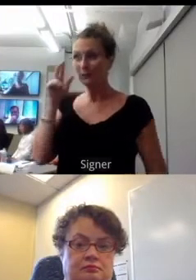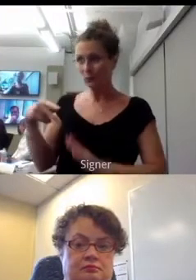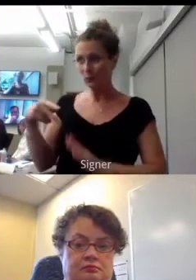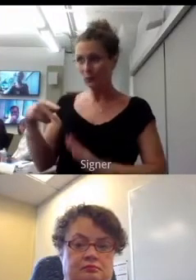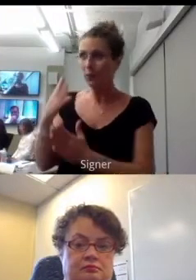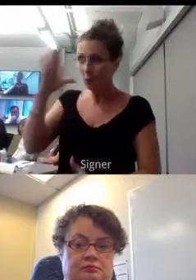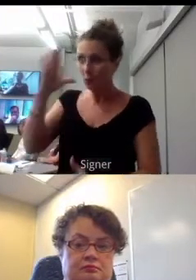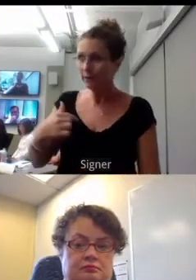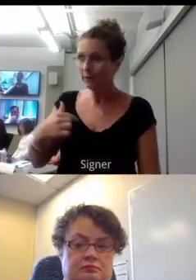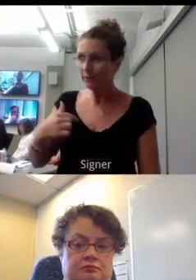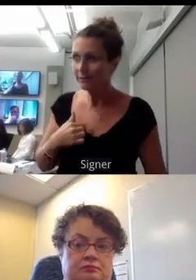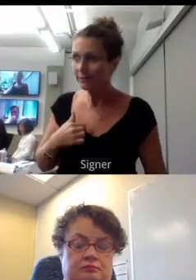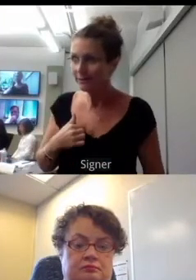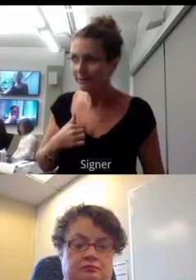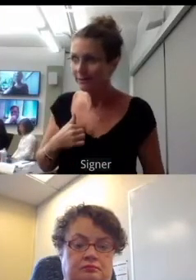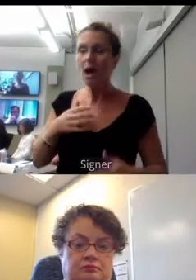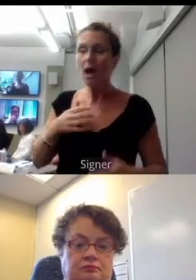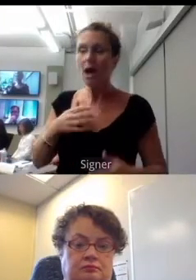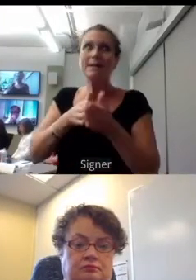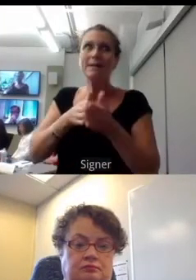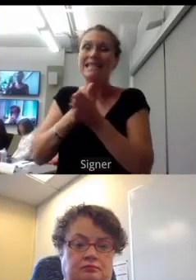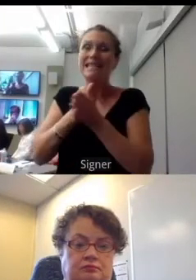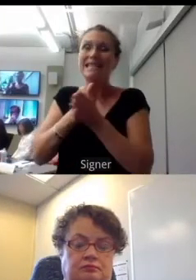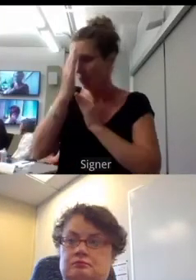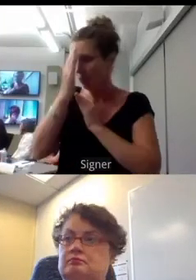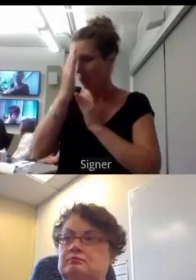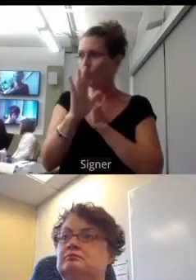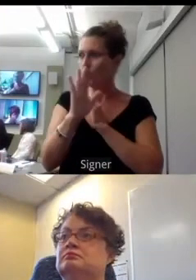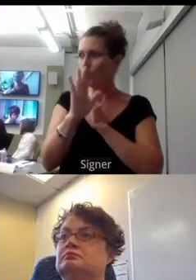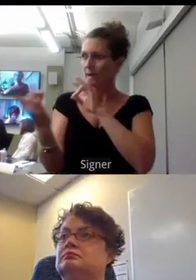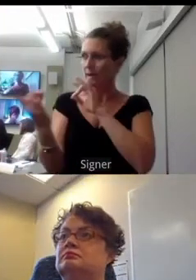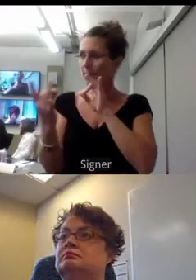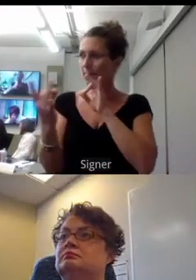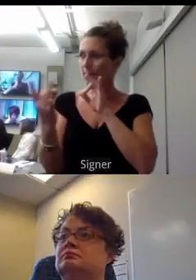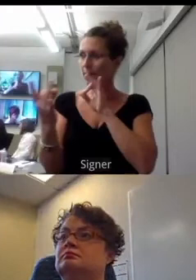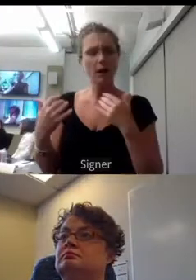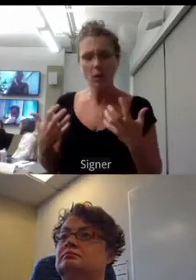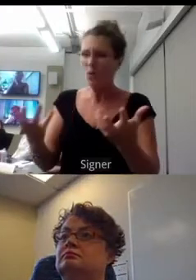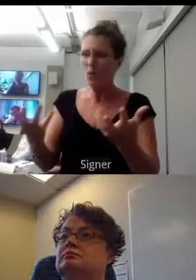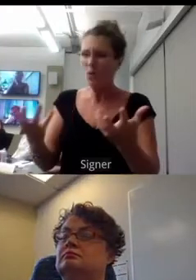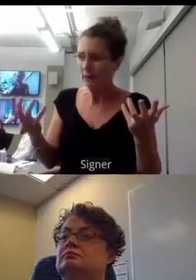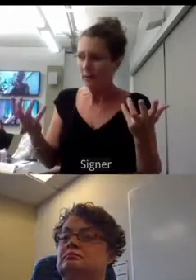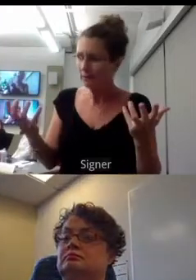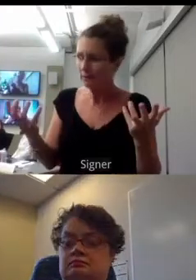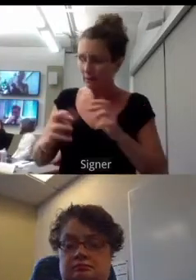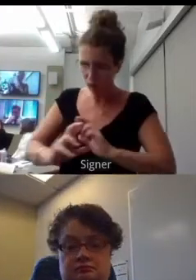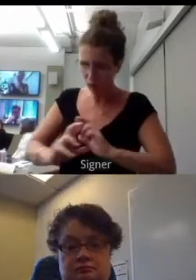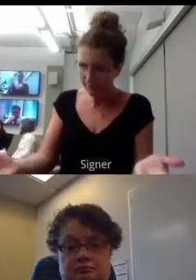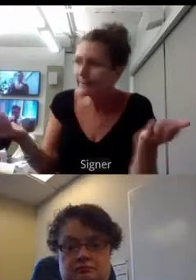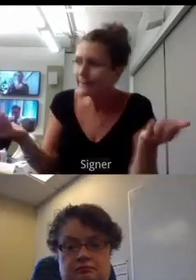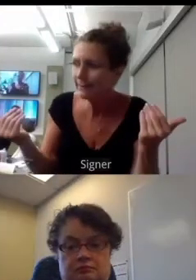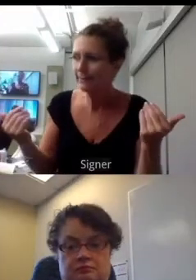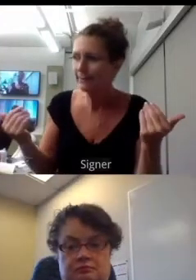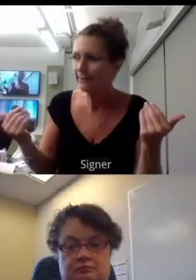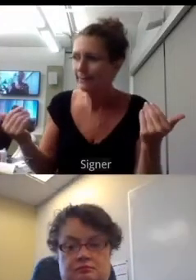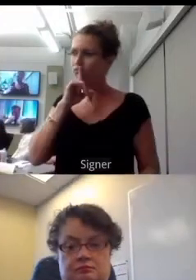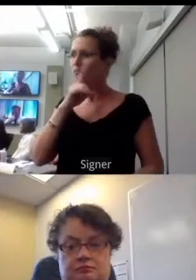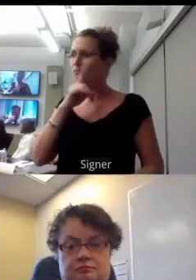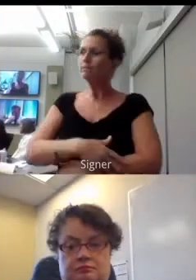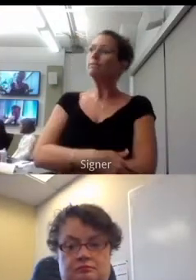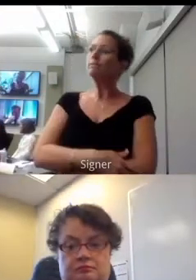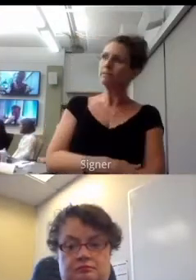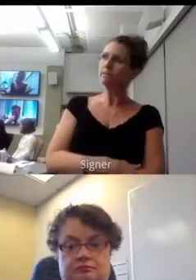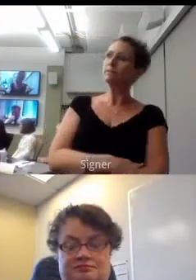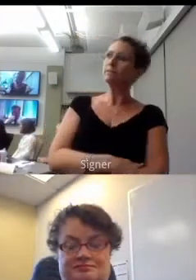and very granular insight like that feedback because we're like literally writing this law right now. All right, well.